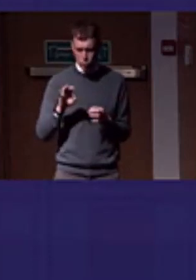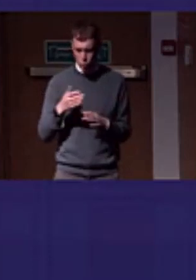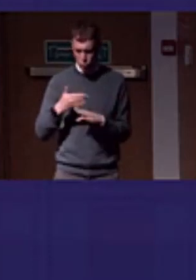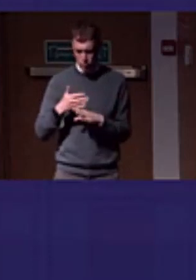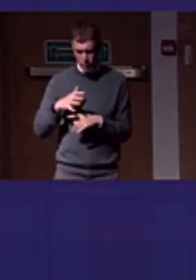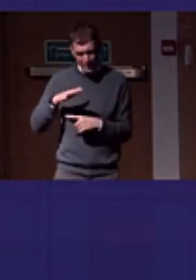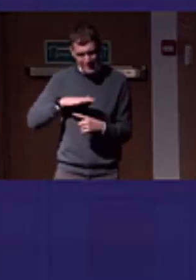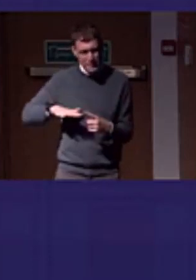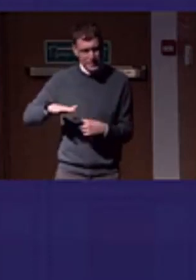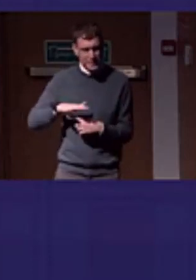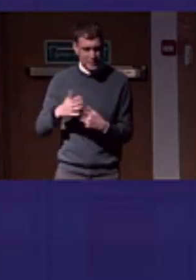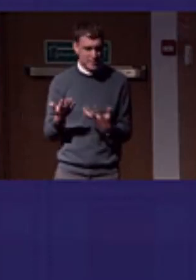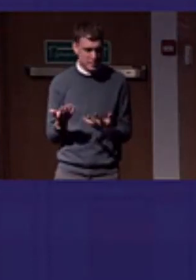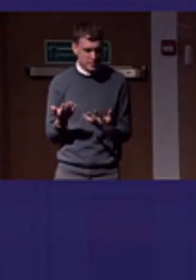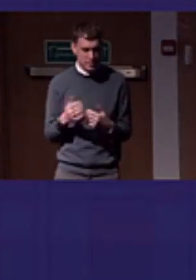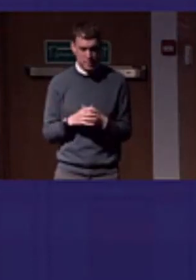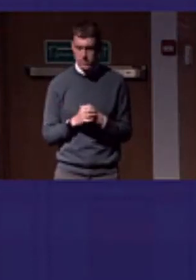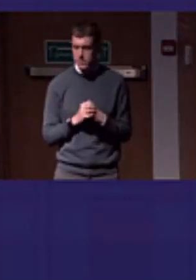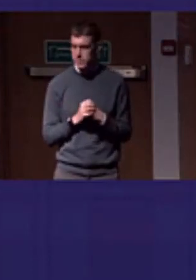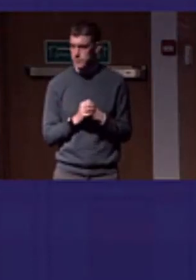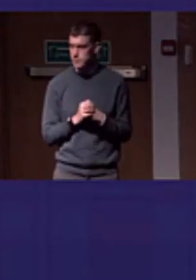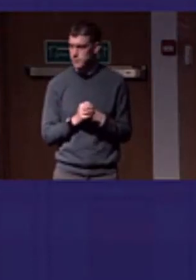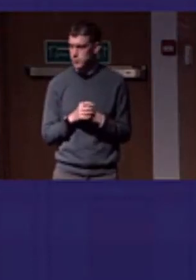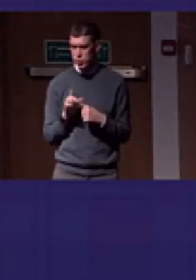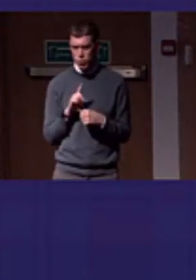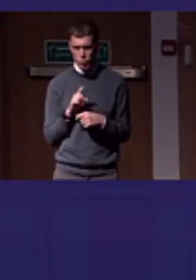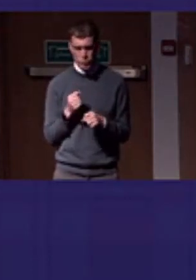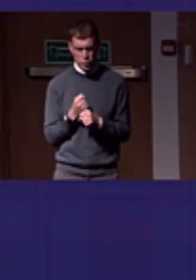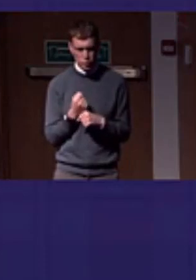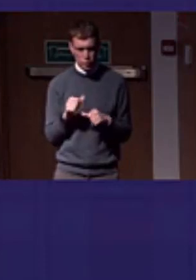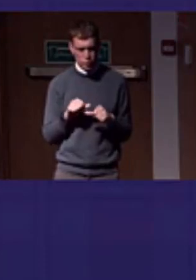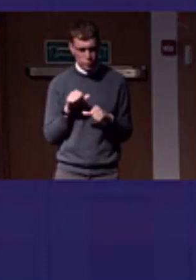workplace. What do you do with people like this?